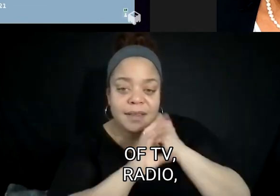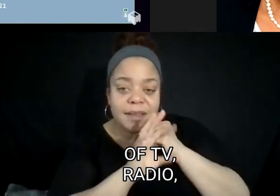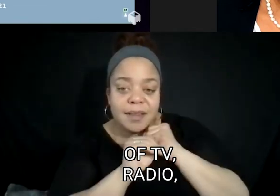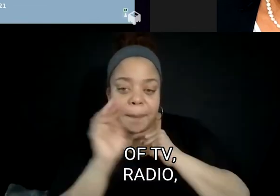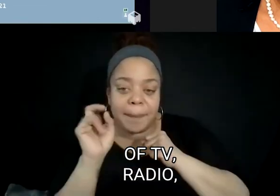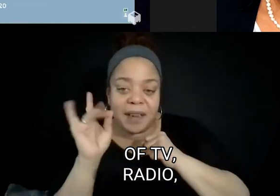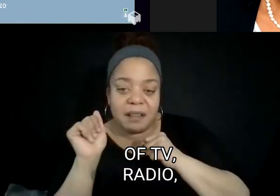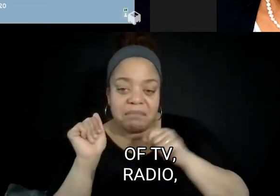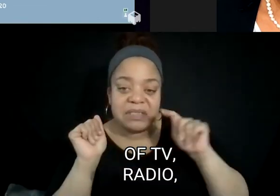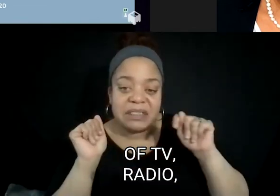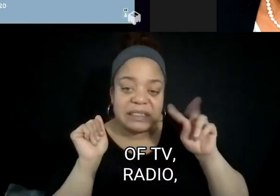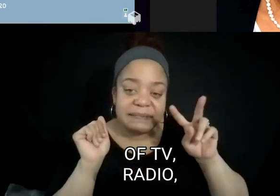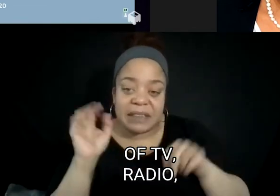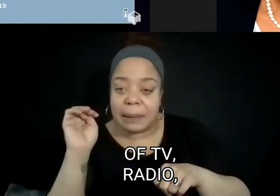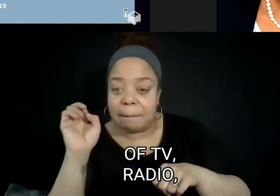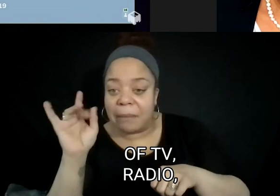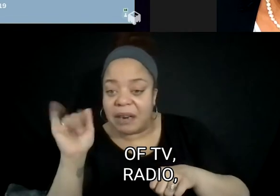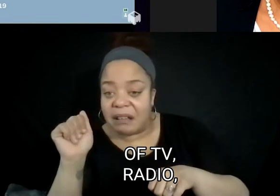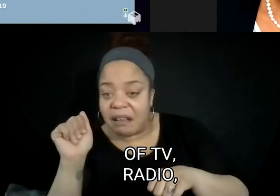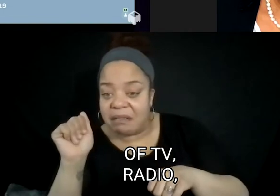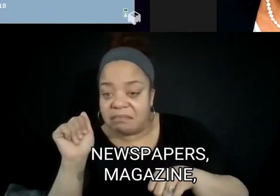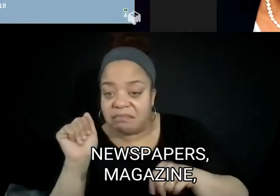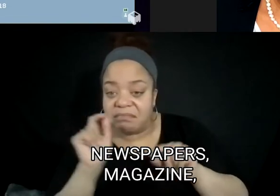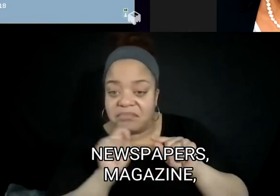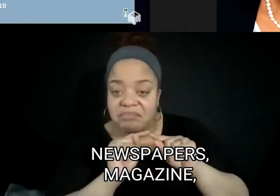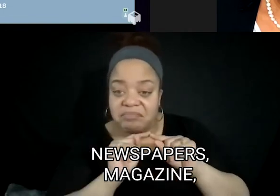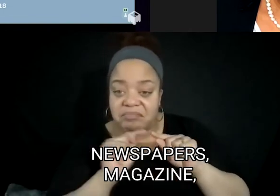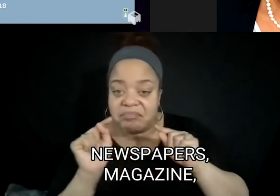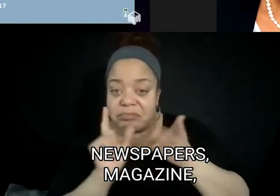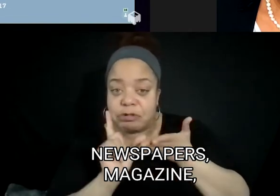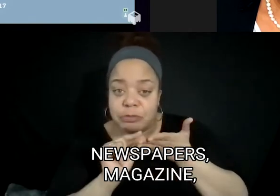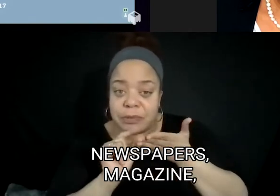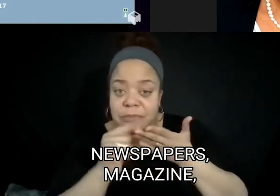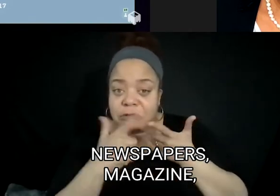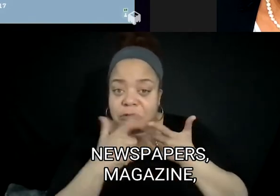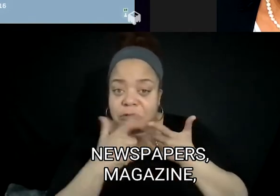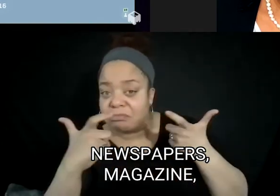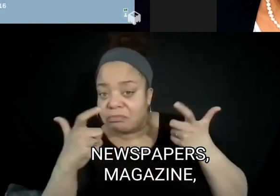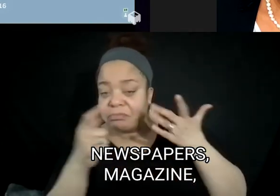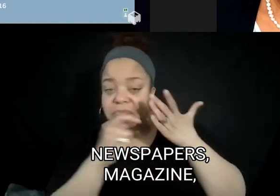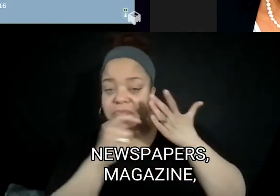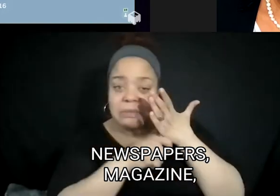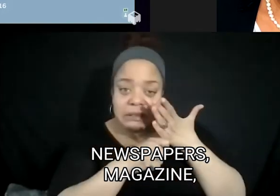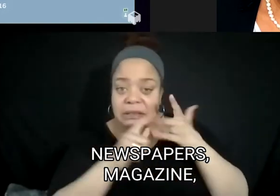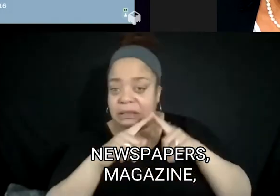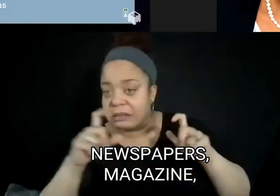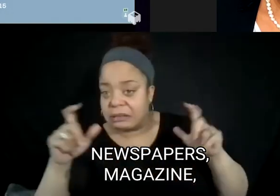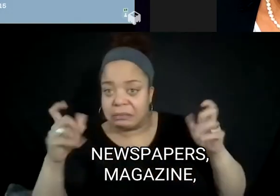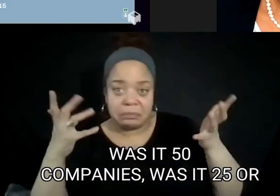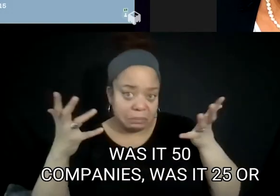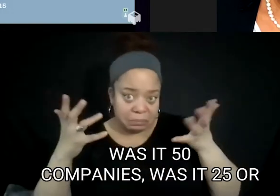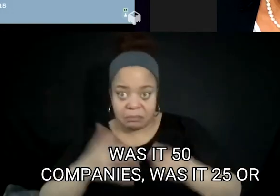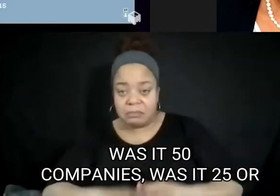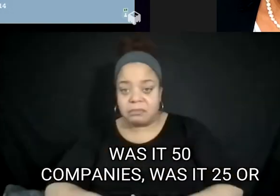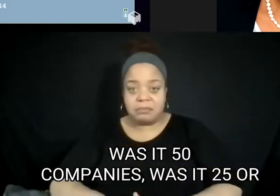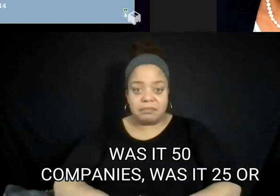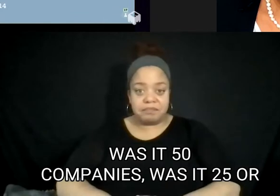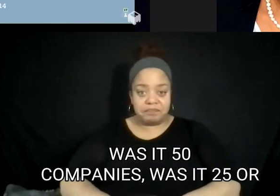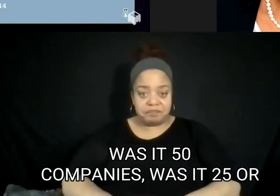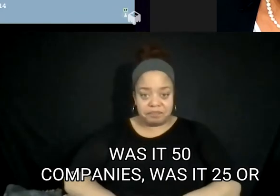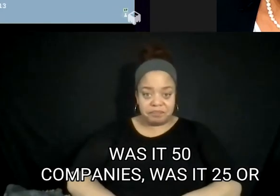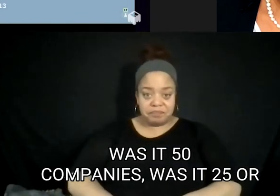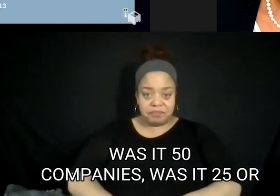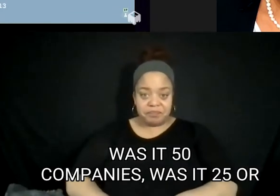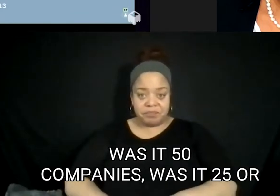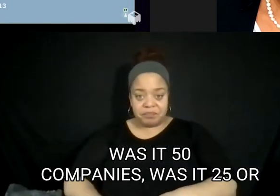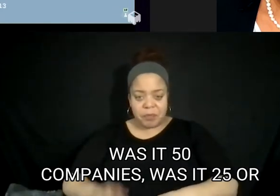companies? Was it 25? Or was it 4 companies? This is back in